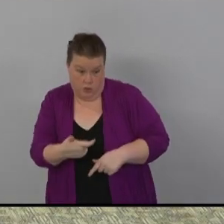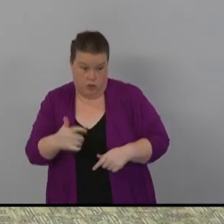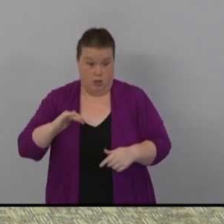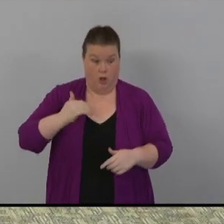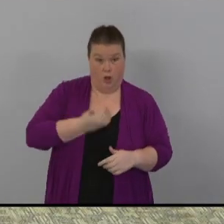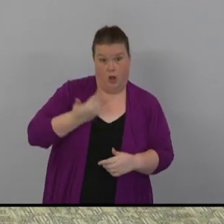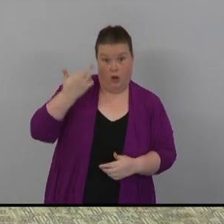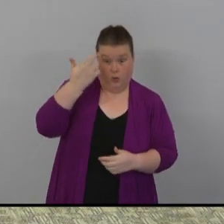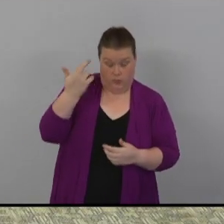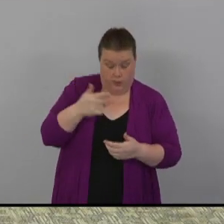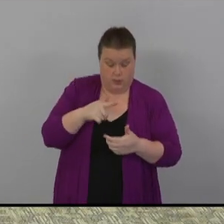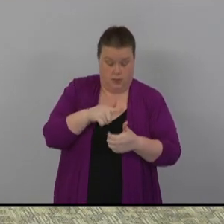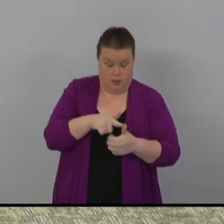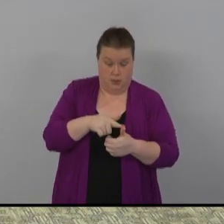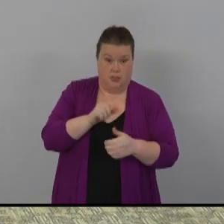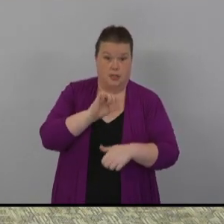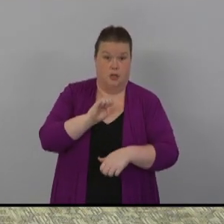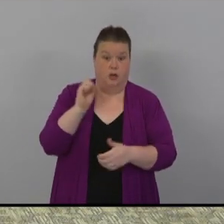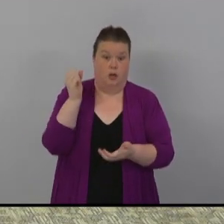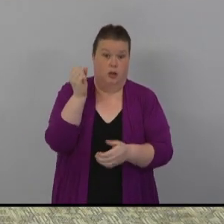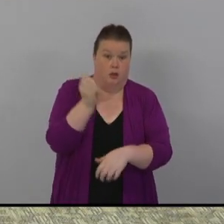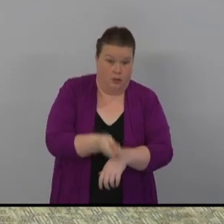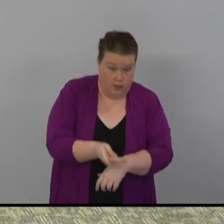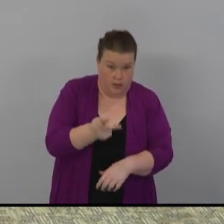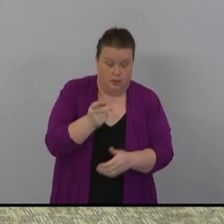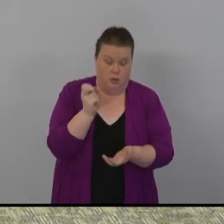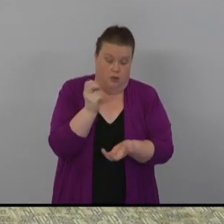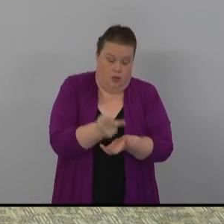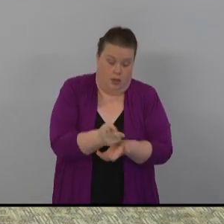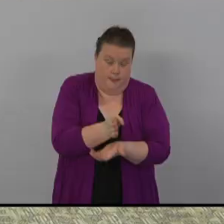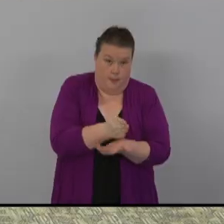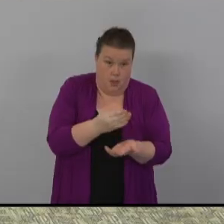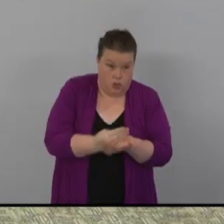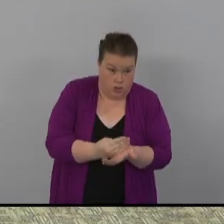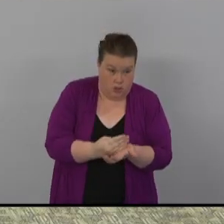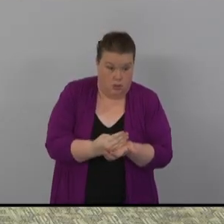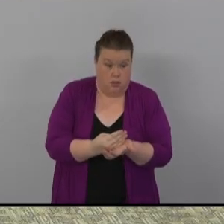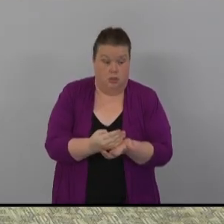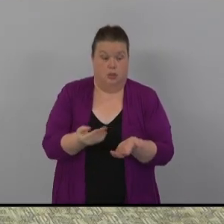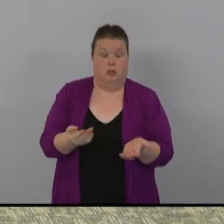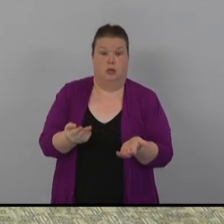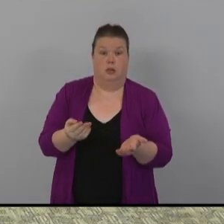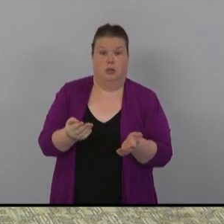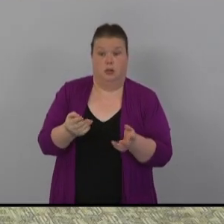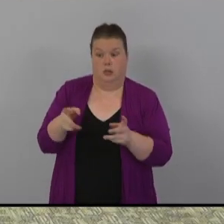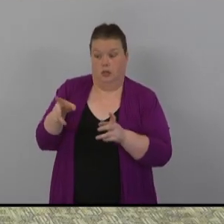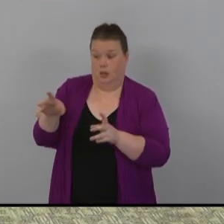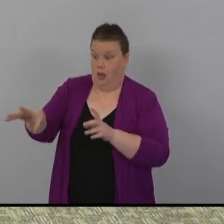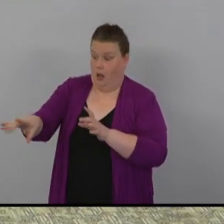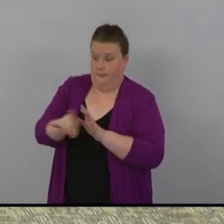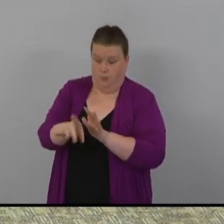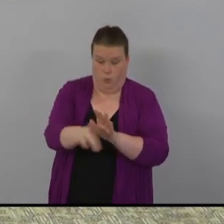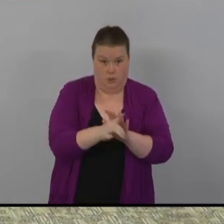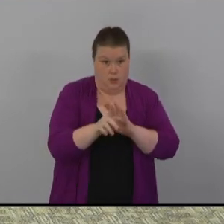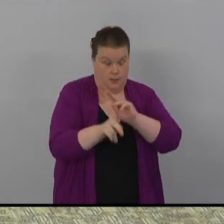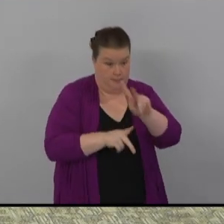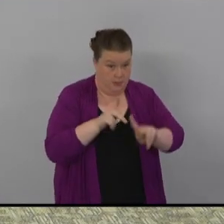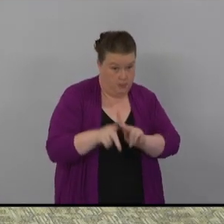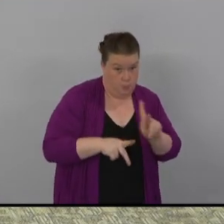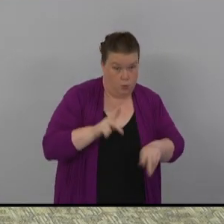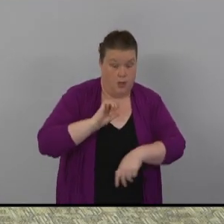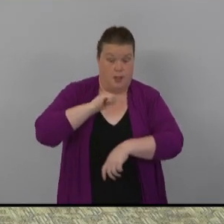to reports of the superintendent, approve budgets, contracts, and personnel appointments, and make policy for the